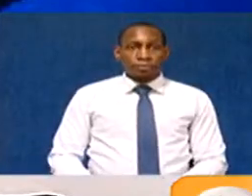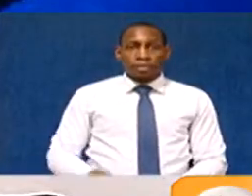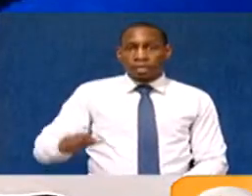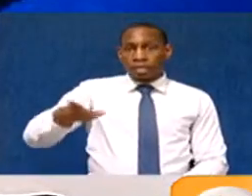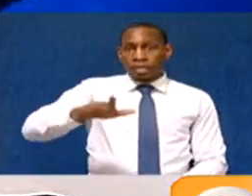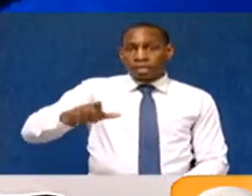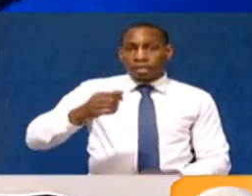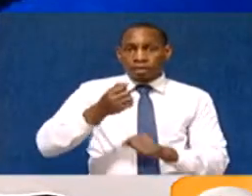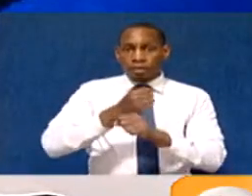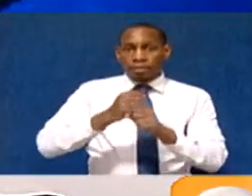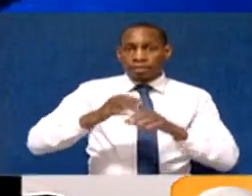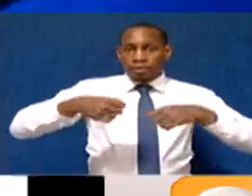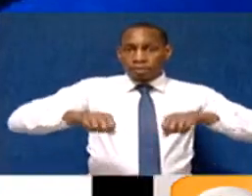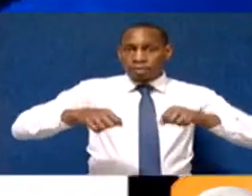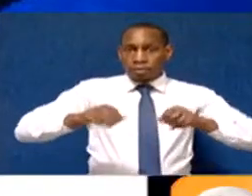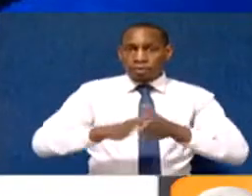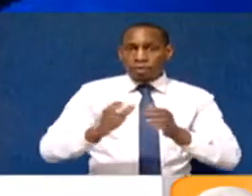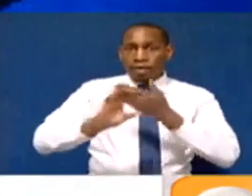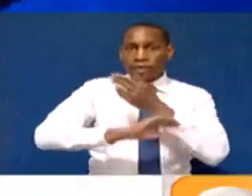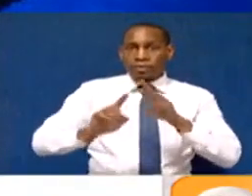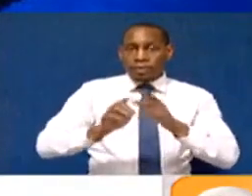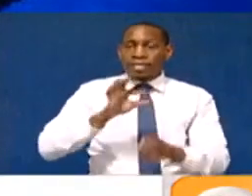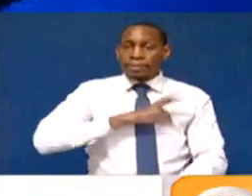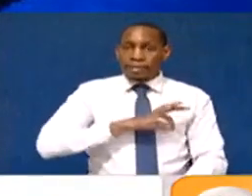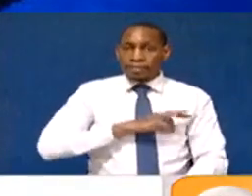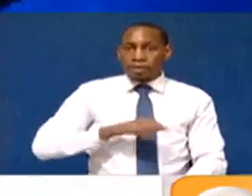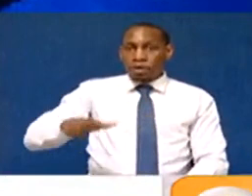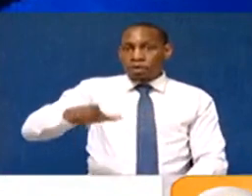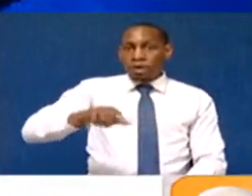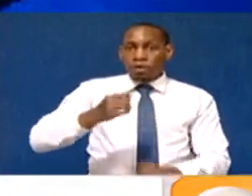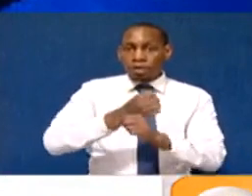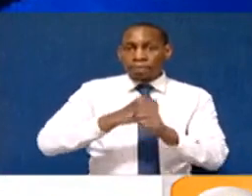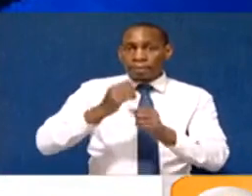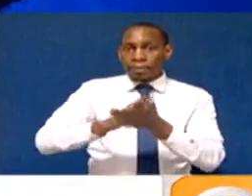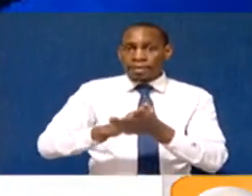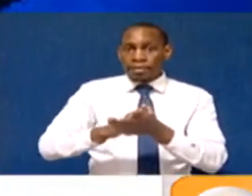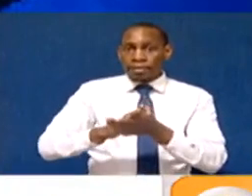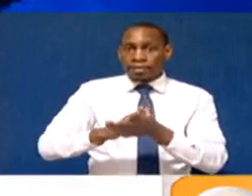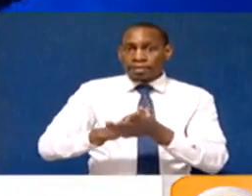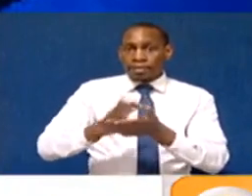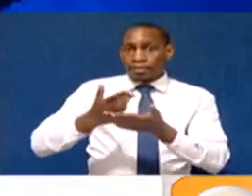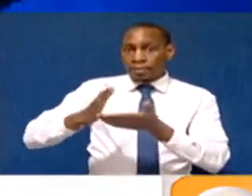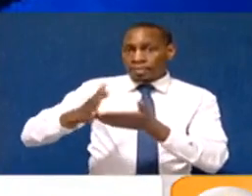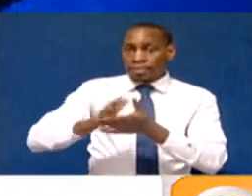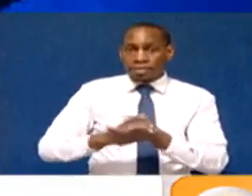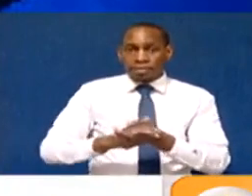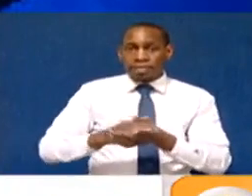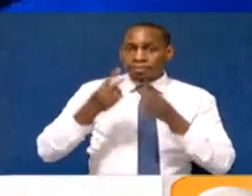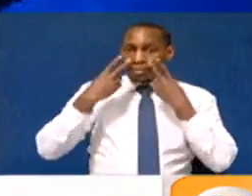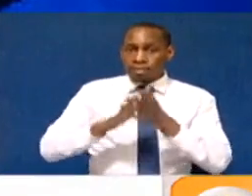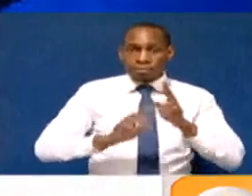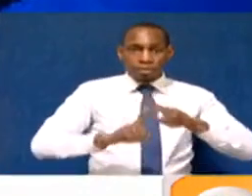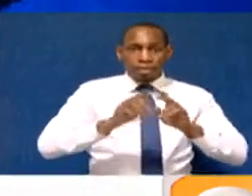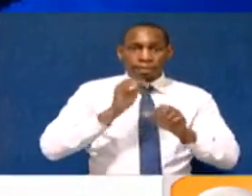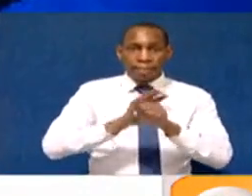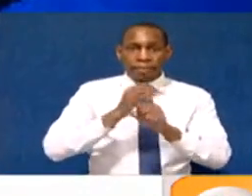Local assemblers of motorcycles in the country have begun reaping benefits from locally manufactured spare parts. The move has seen emergence of thousands